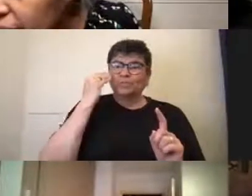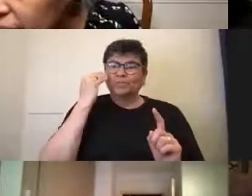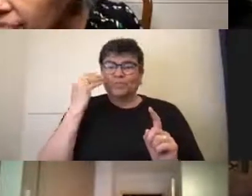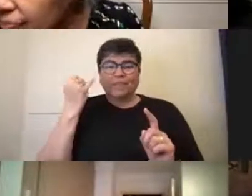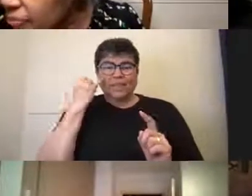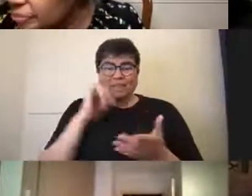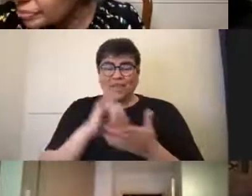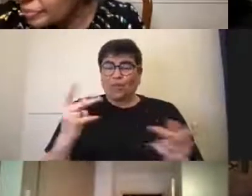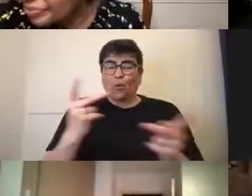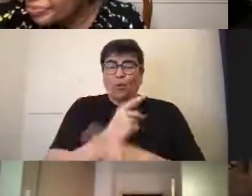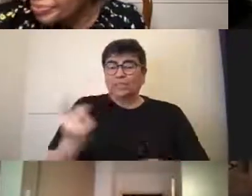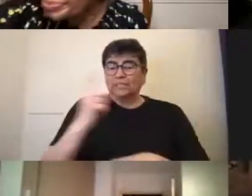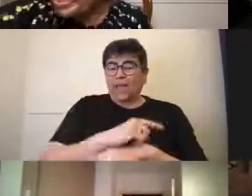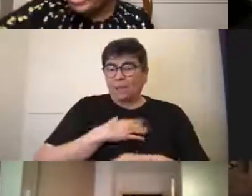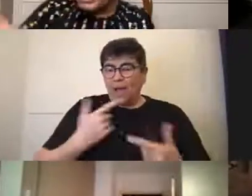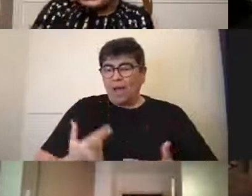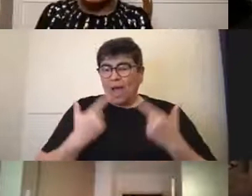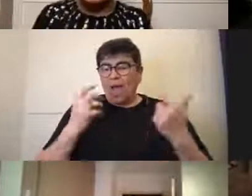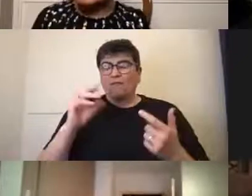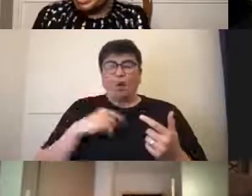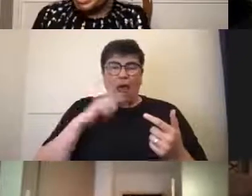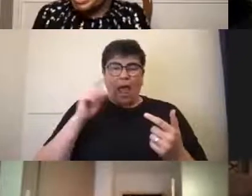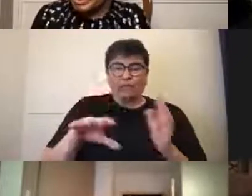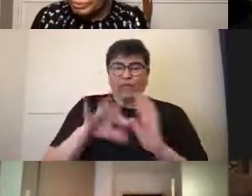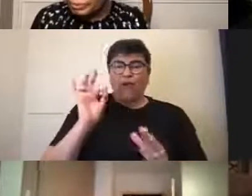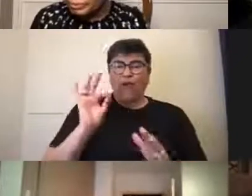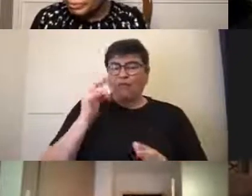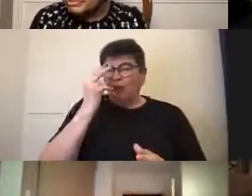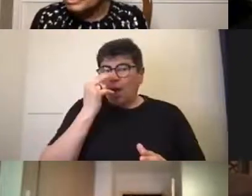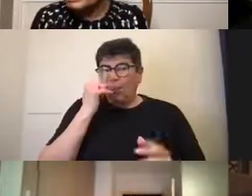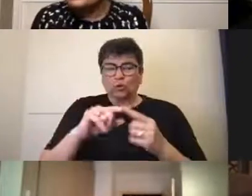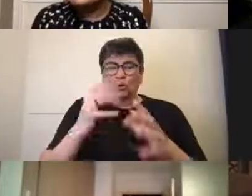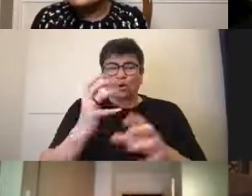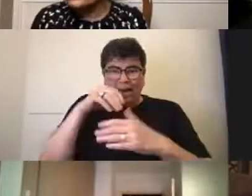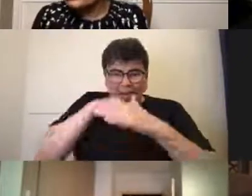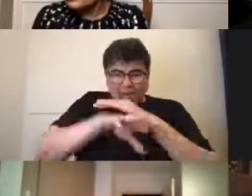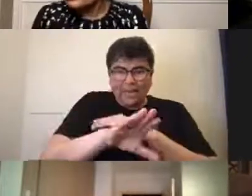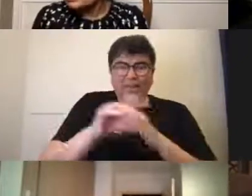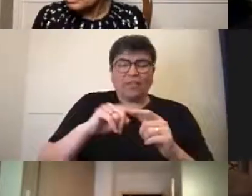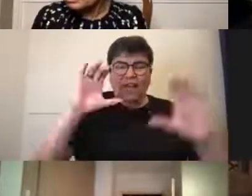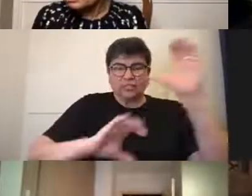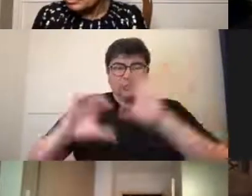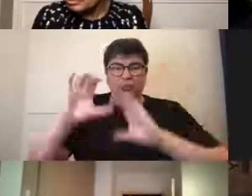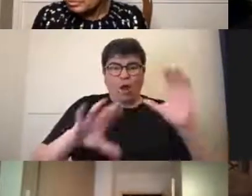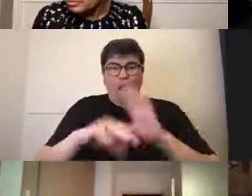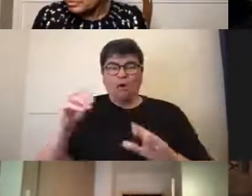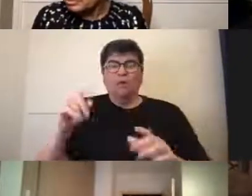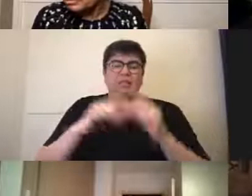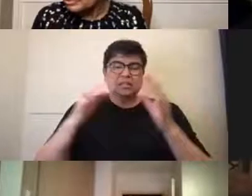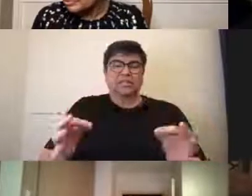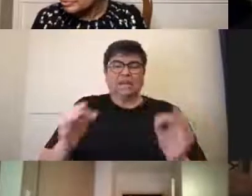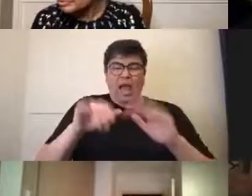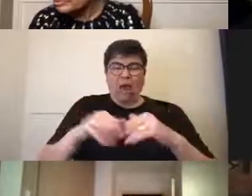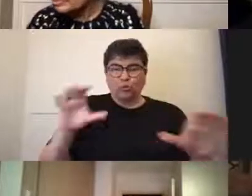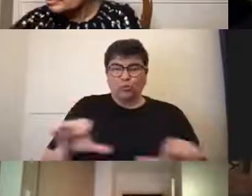it's the worst day of my life, or if I have to find the comic to get in it and then, you know, explore out and then decide how I